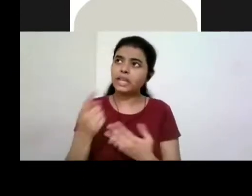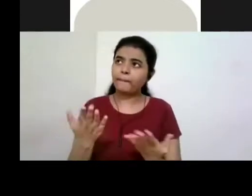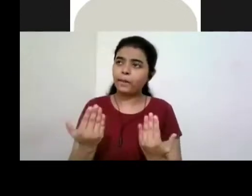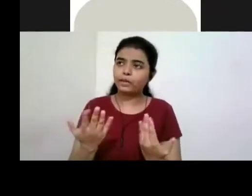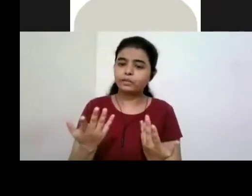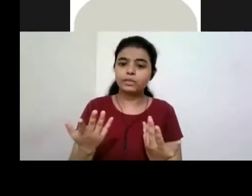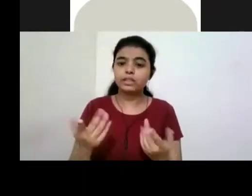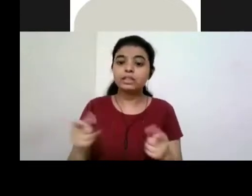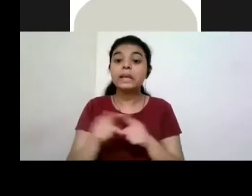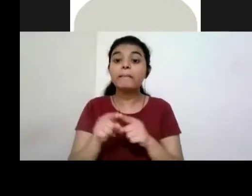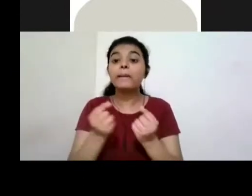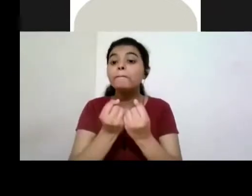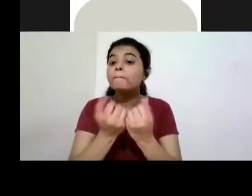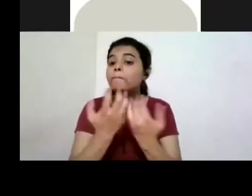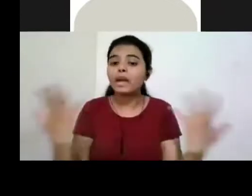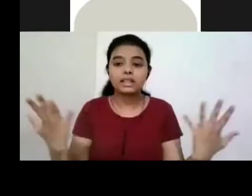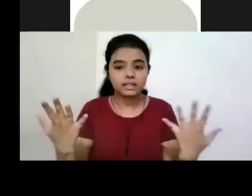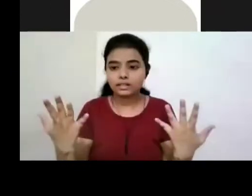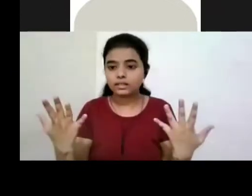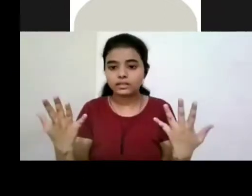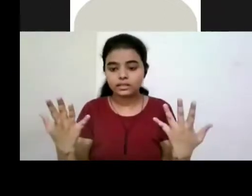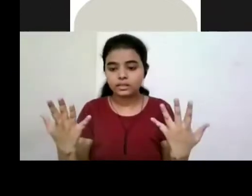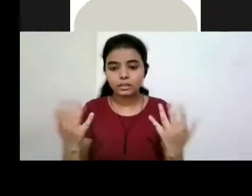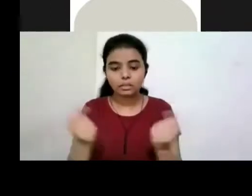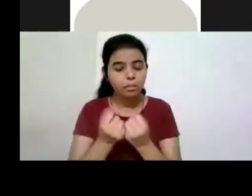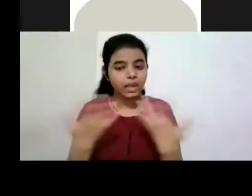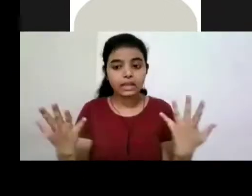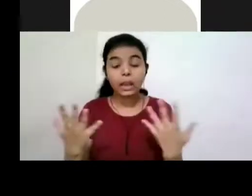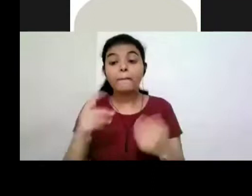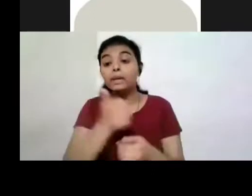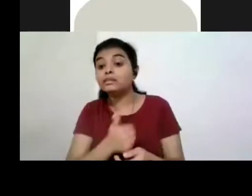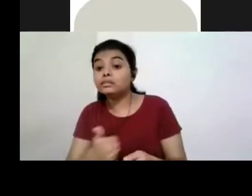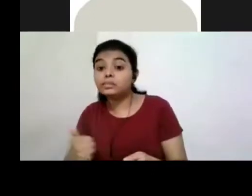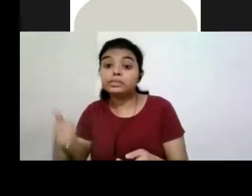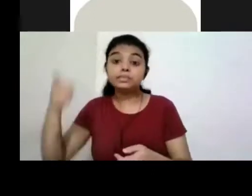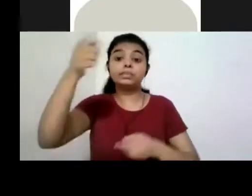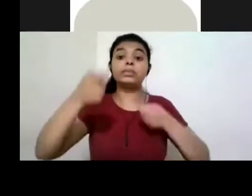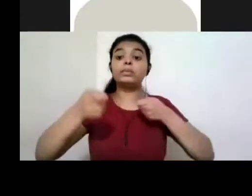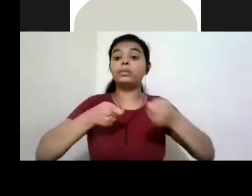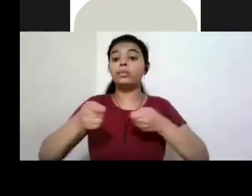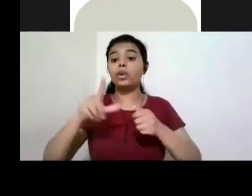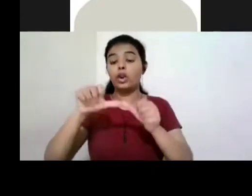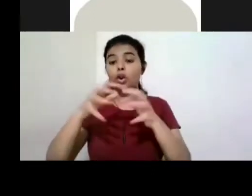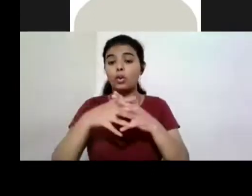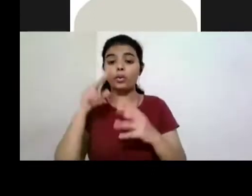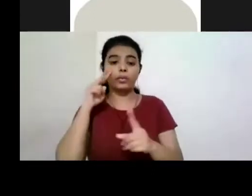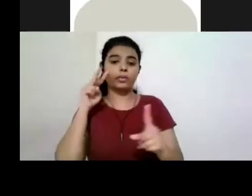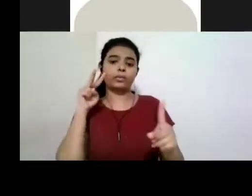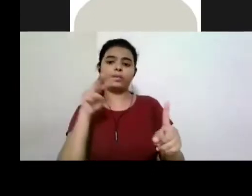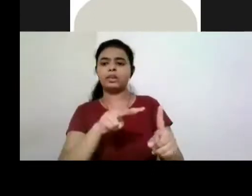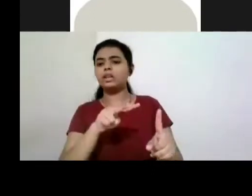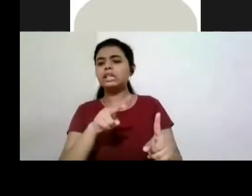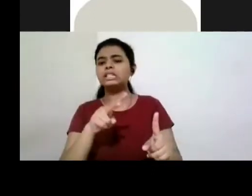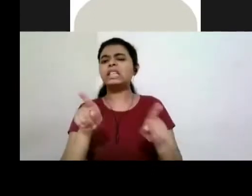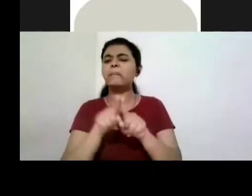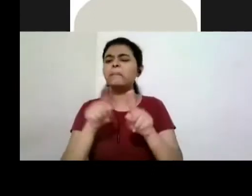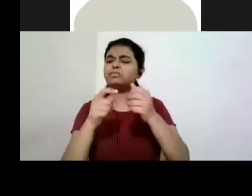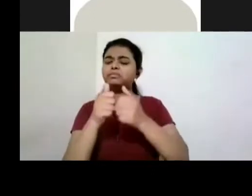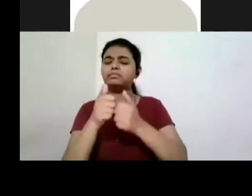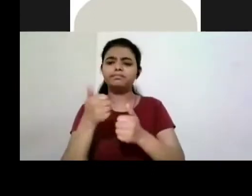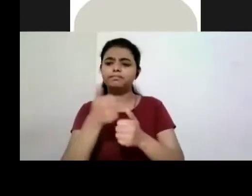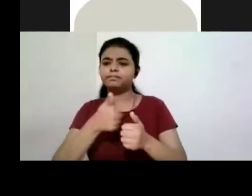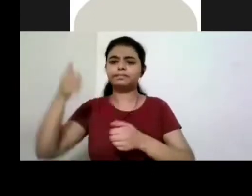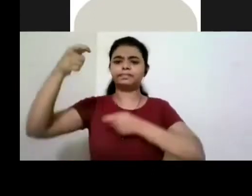in a more multifaceted kind of manner. But the dominant way of looking at law is largely very authoritative,